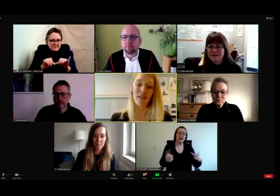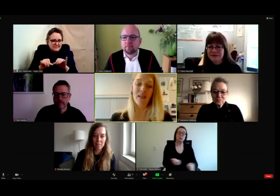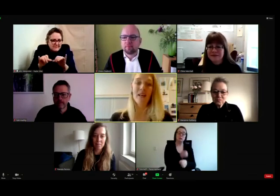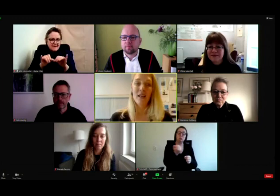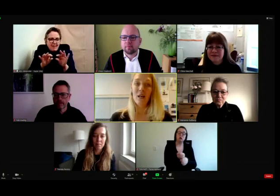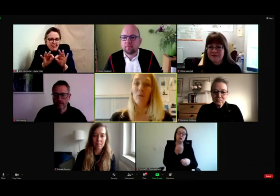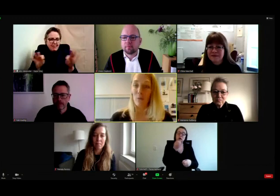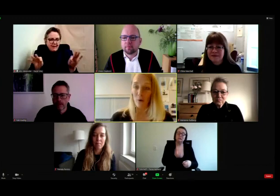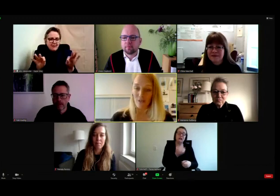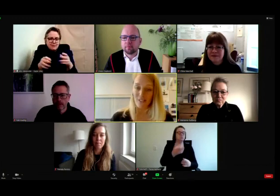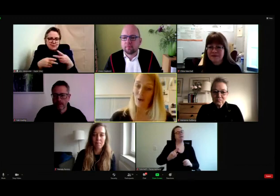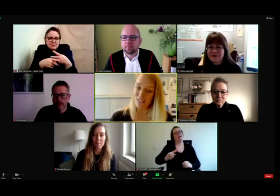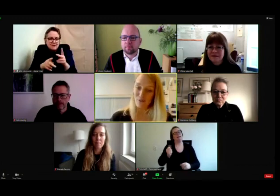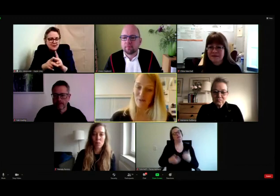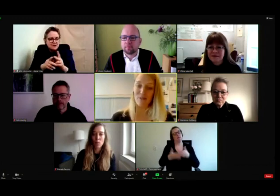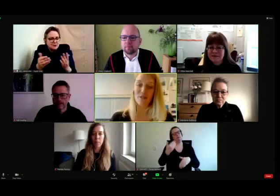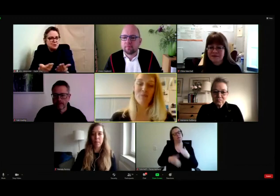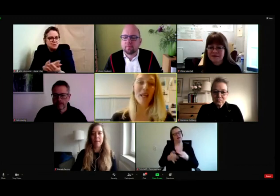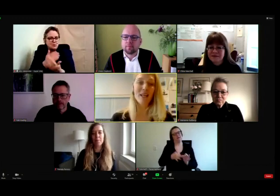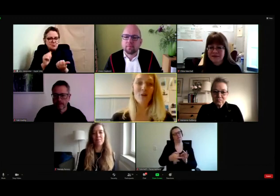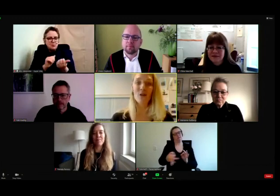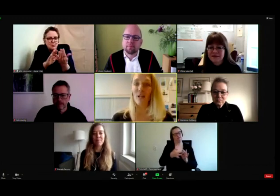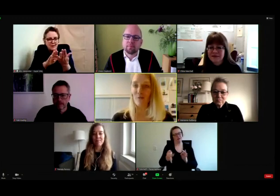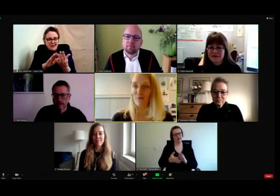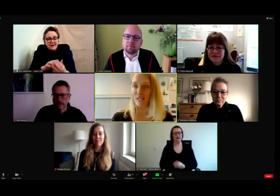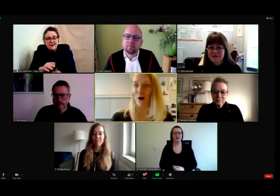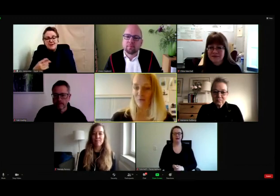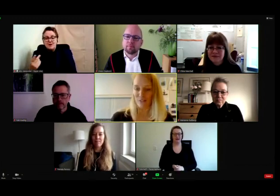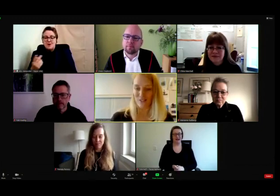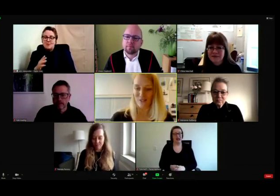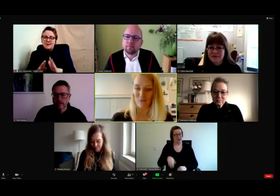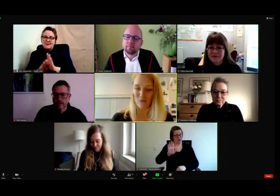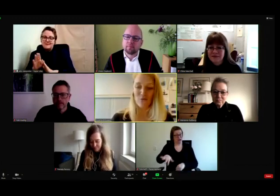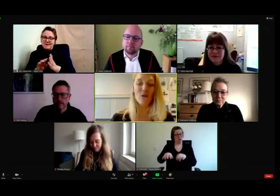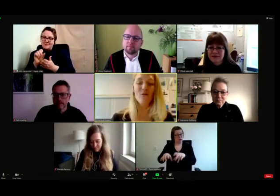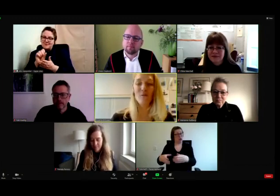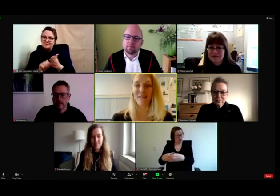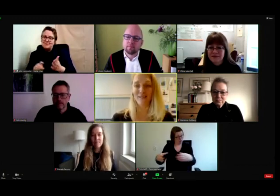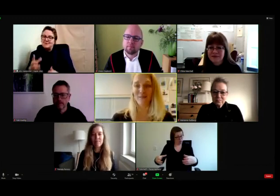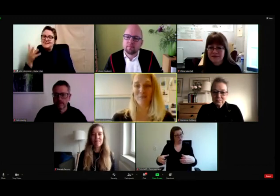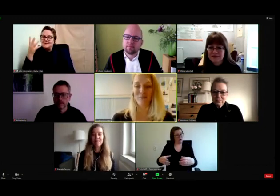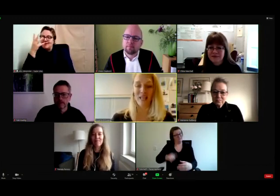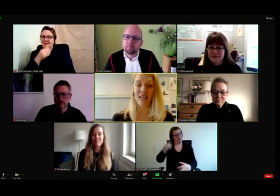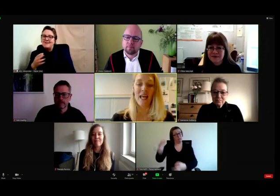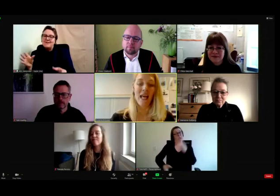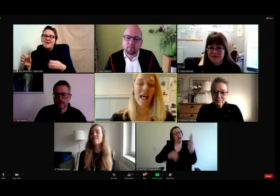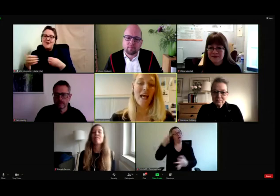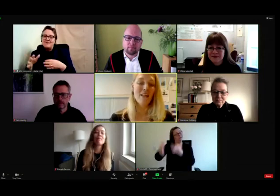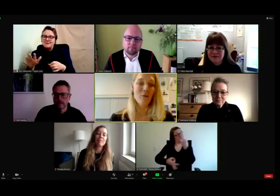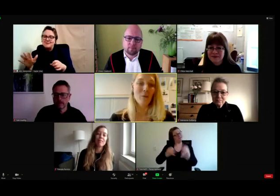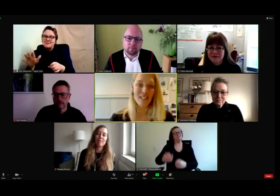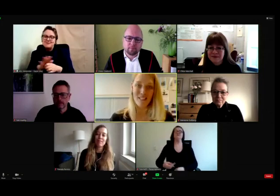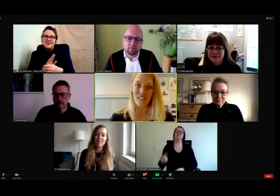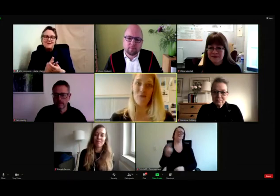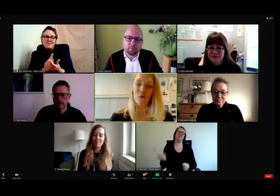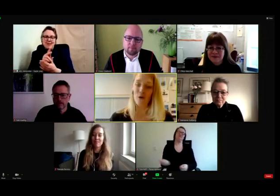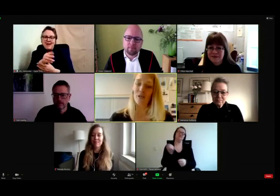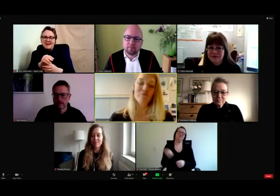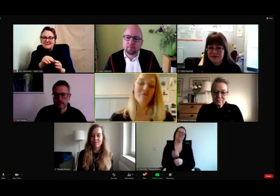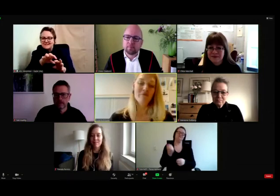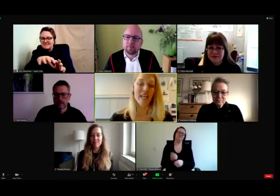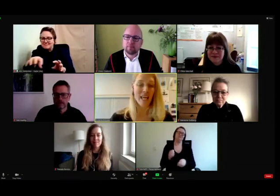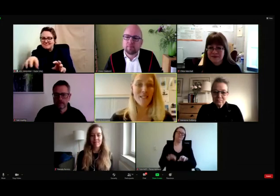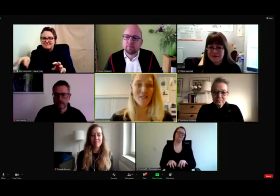way. We worked on this script in your lovely office full of plants. And we did